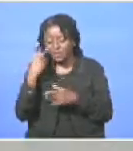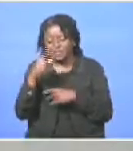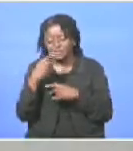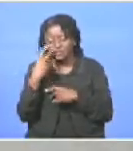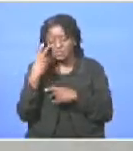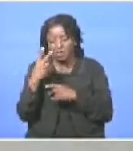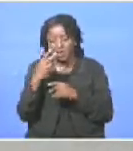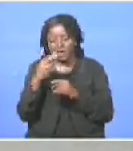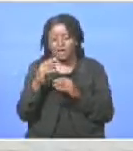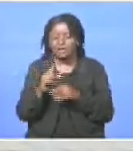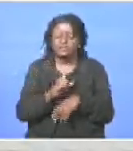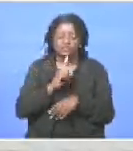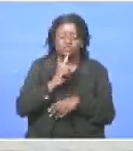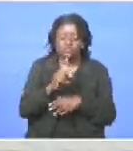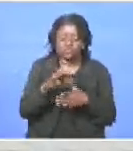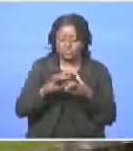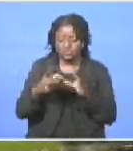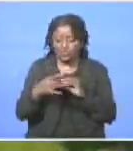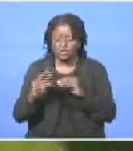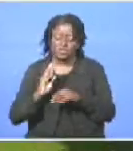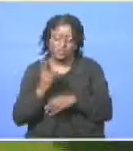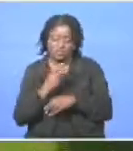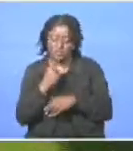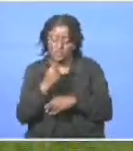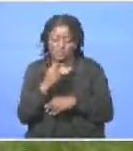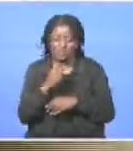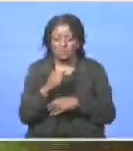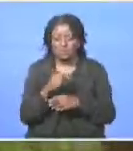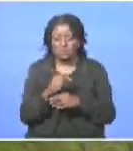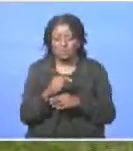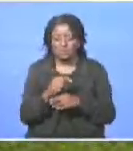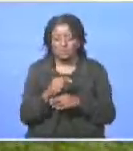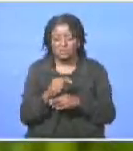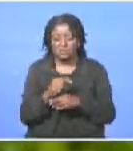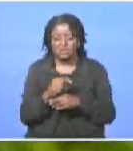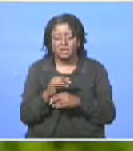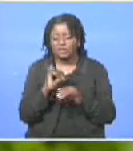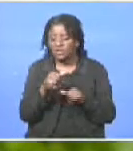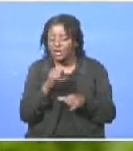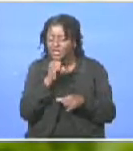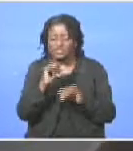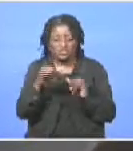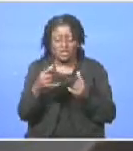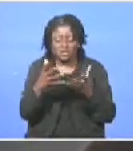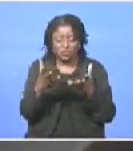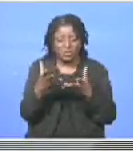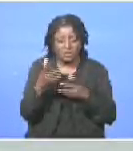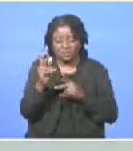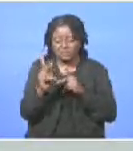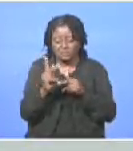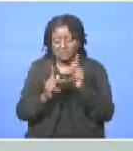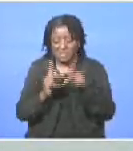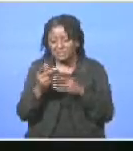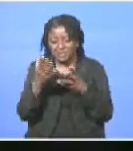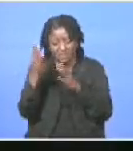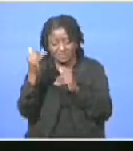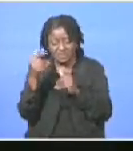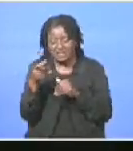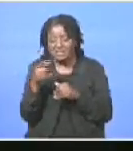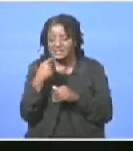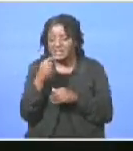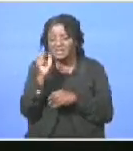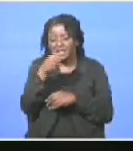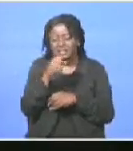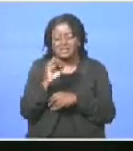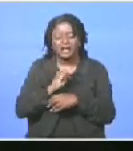telling, and that they weren't cookie cutter and just what the tourists would expect, run of the mill, he said, yeah, I'd like to be